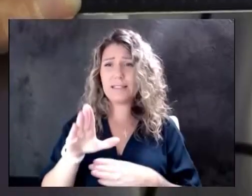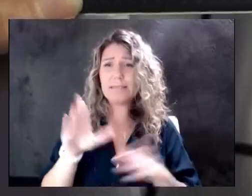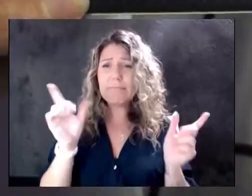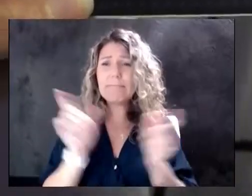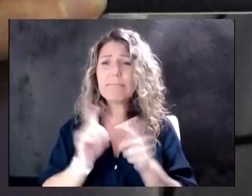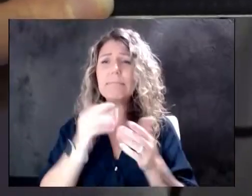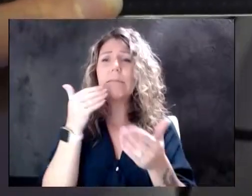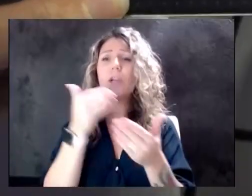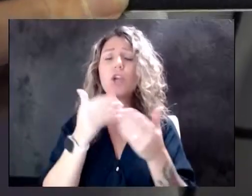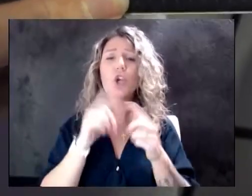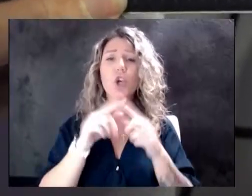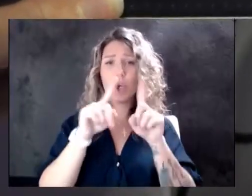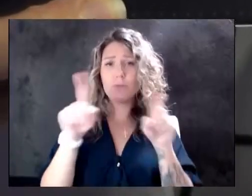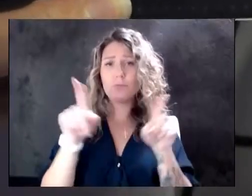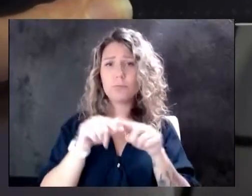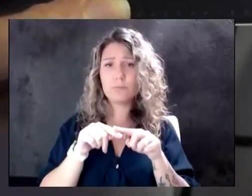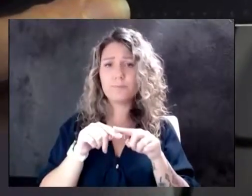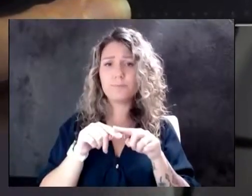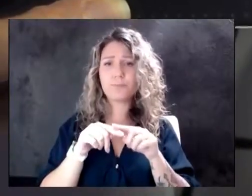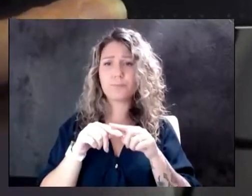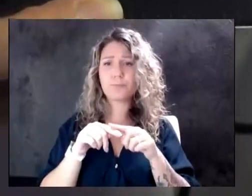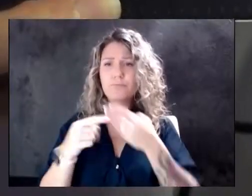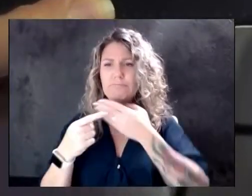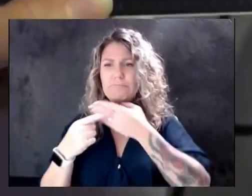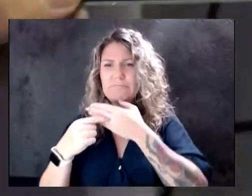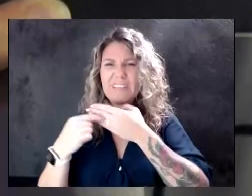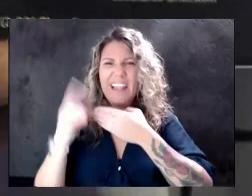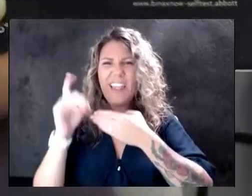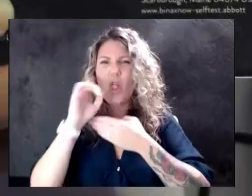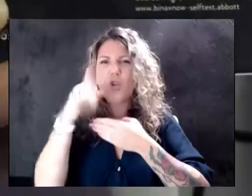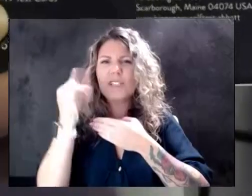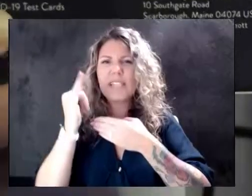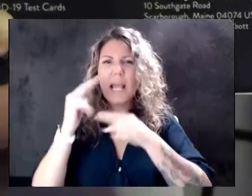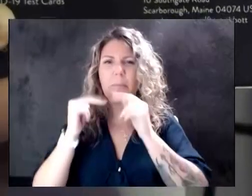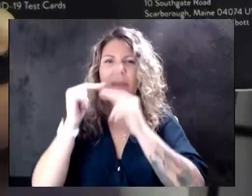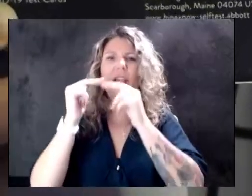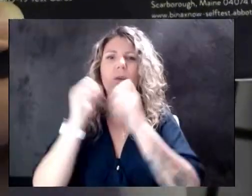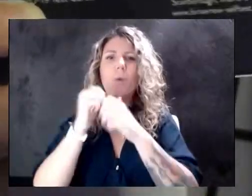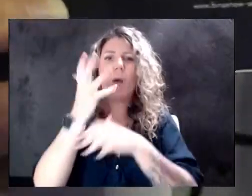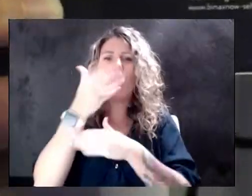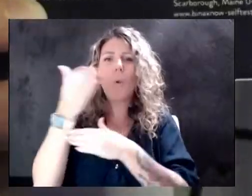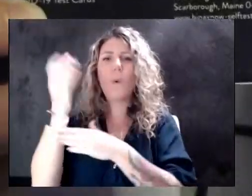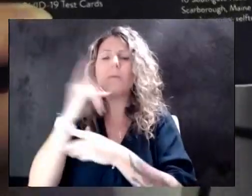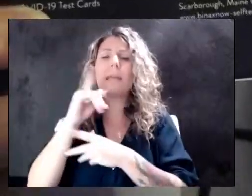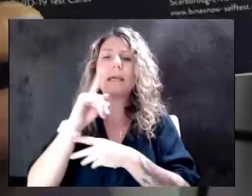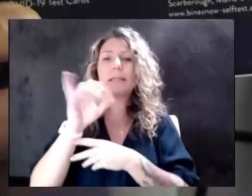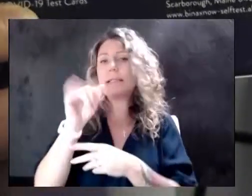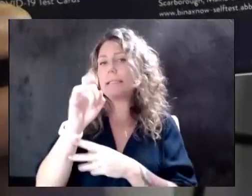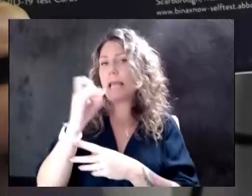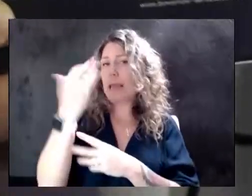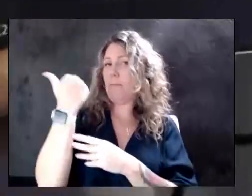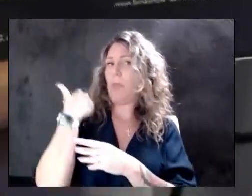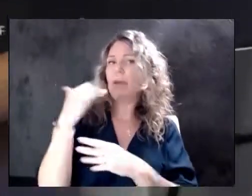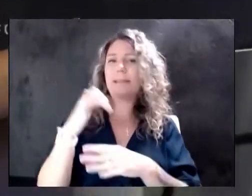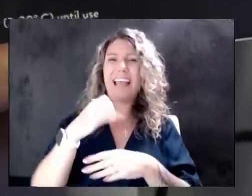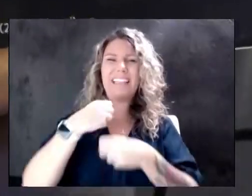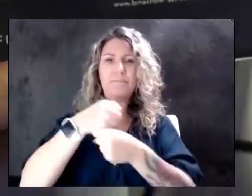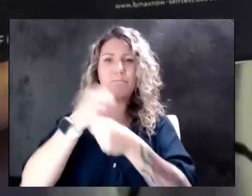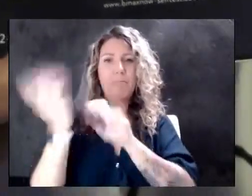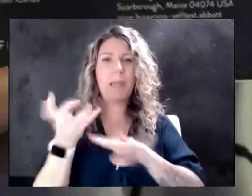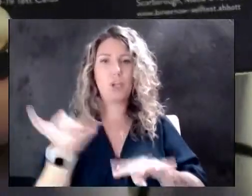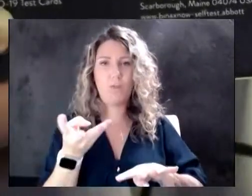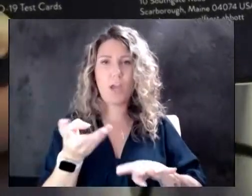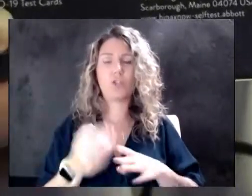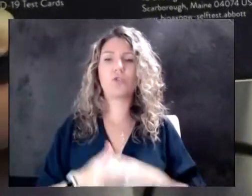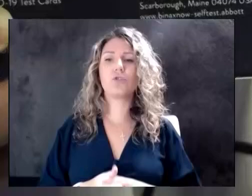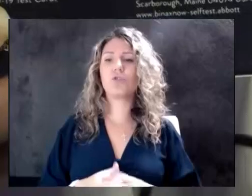little, building with like a smokestack. Mm-hmm. That's going to be a date in the past. That's a manufacturer date. They write that on there too. So you're going to have 2 dates.